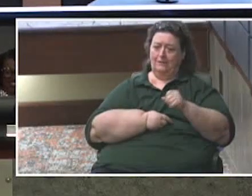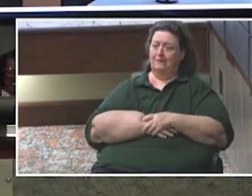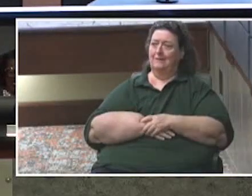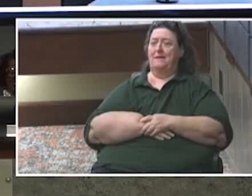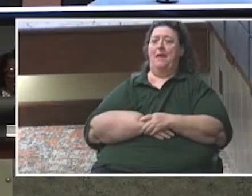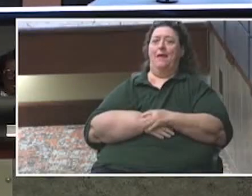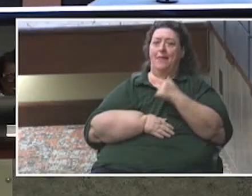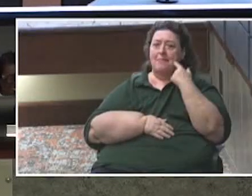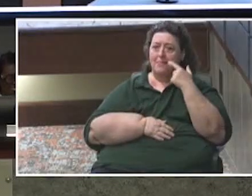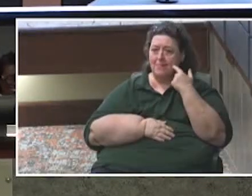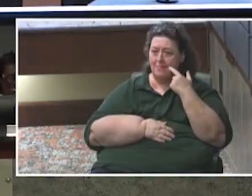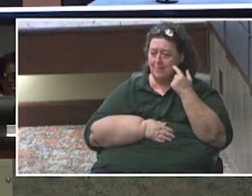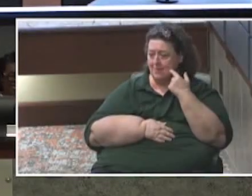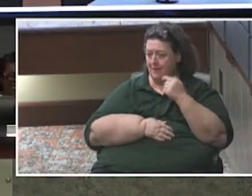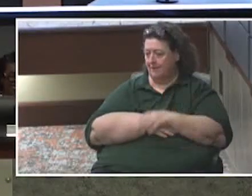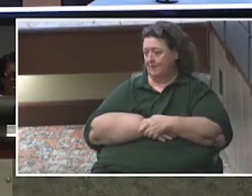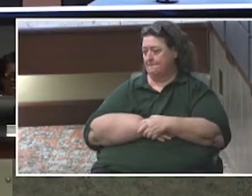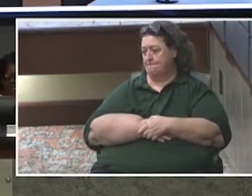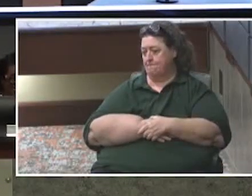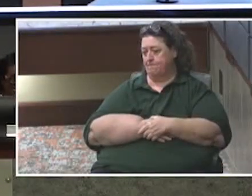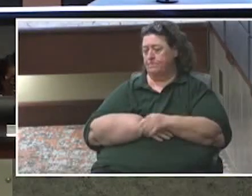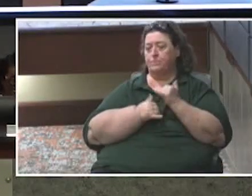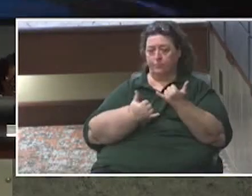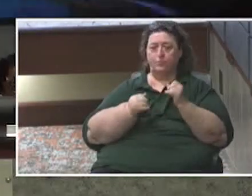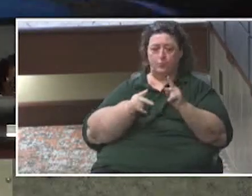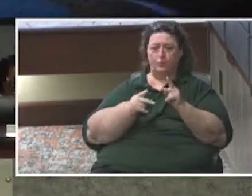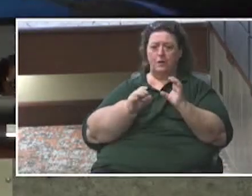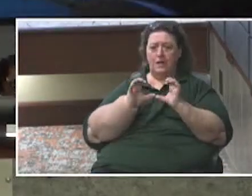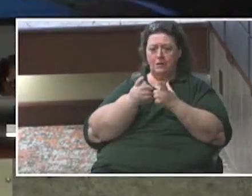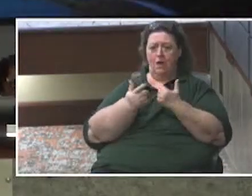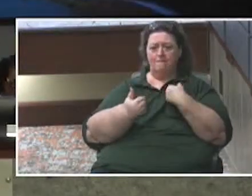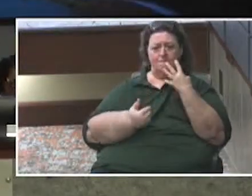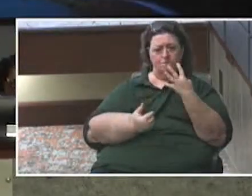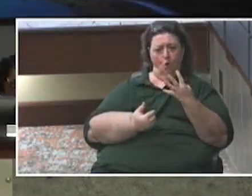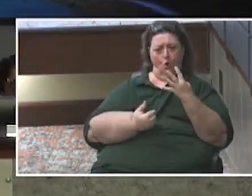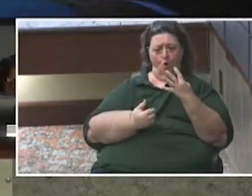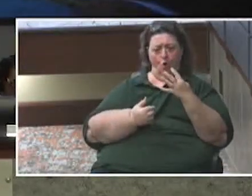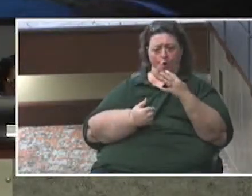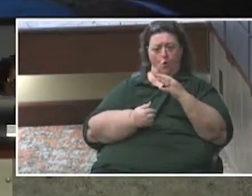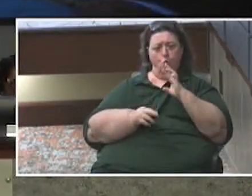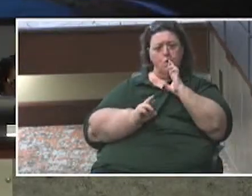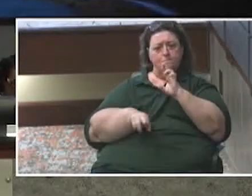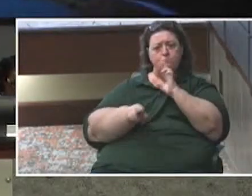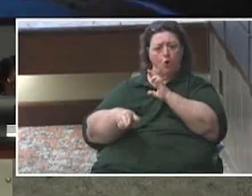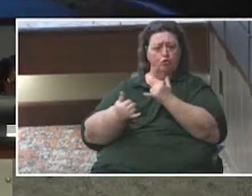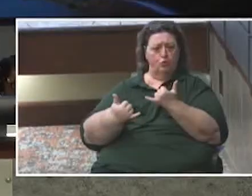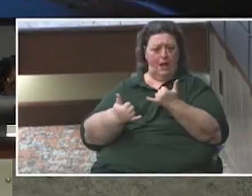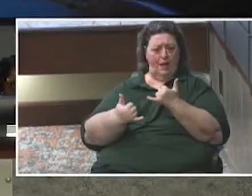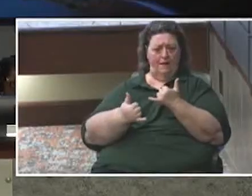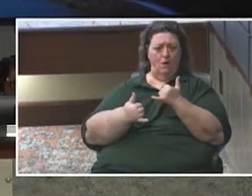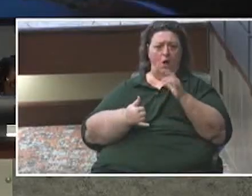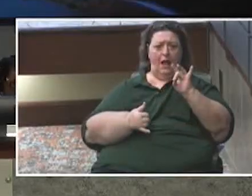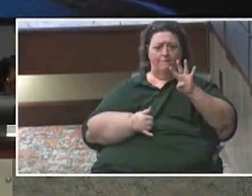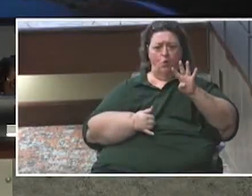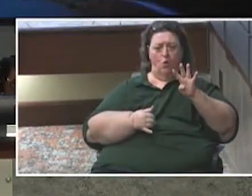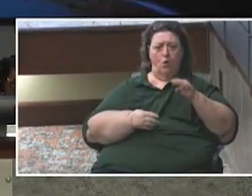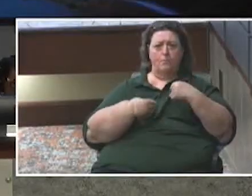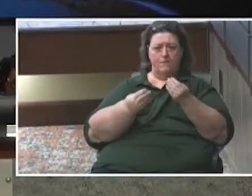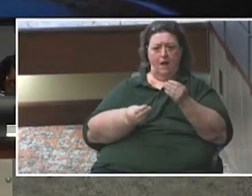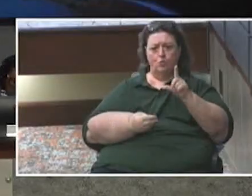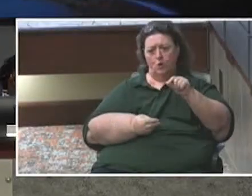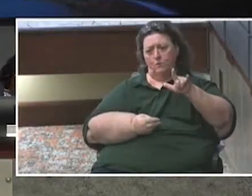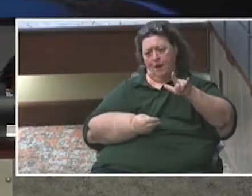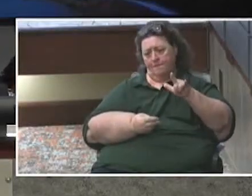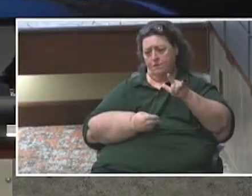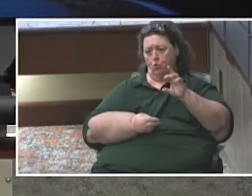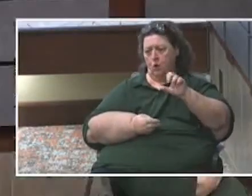Hey. Mayor and Council, there are 4 informal reports today. Informal Report 84 provides our 2025